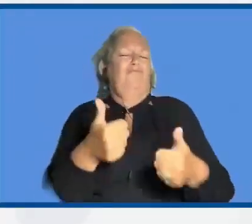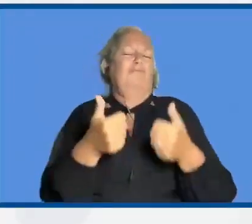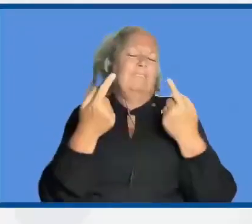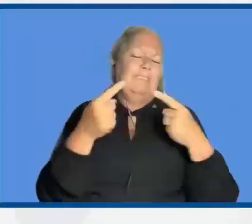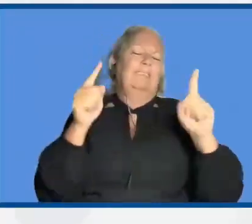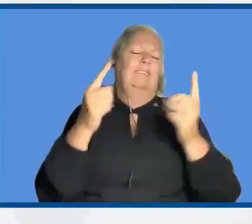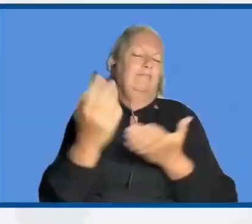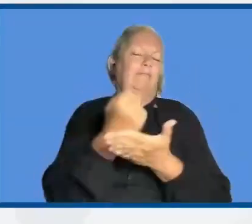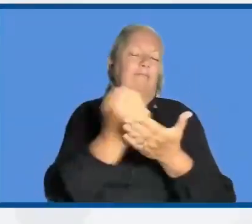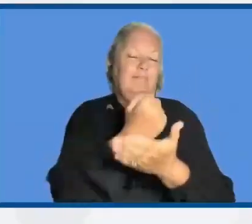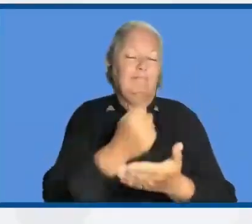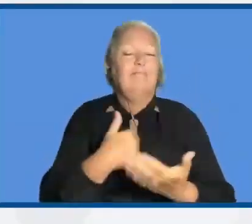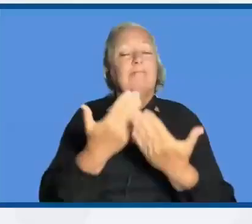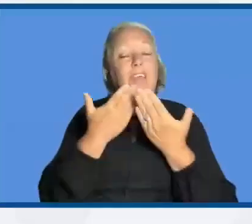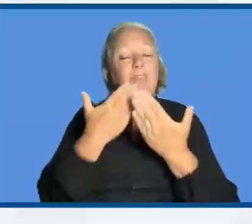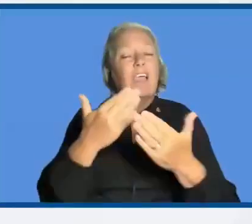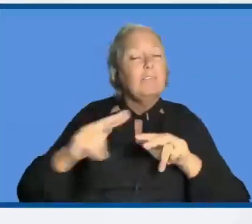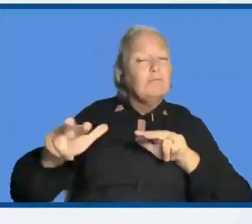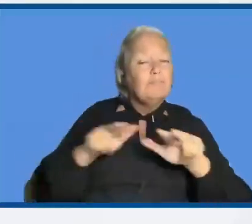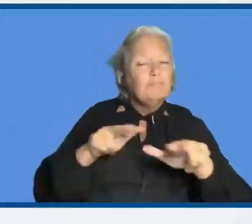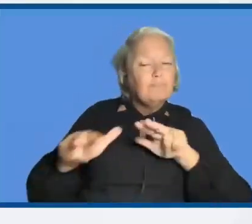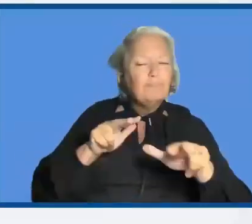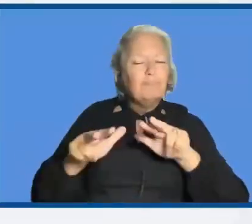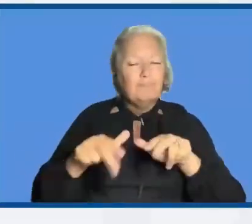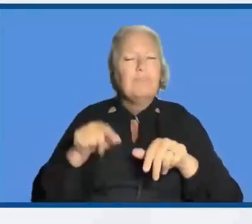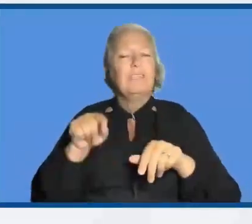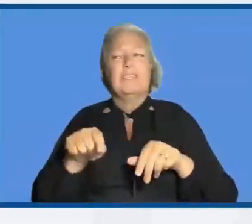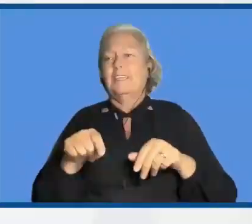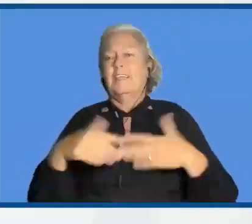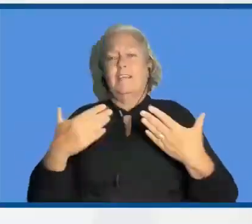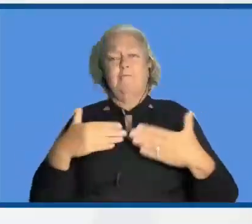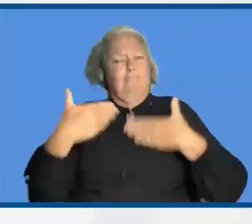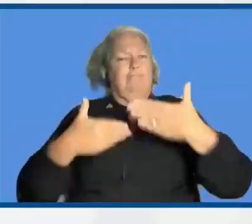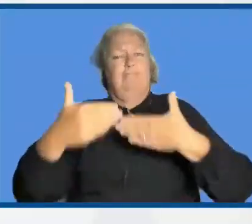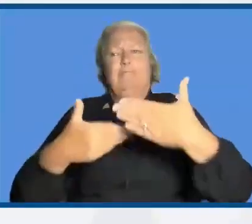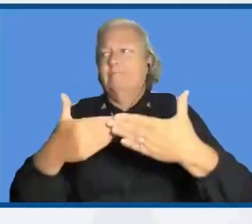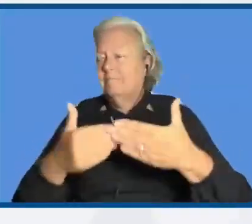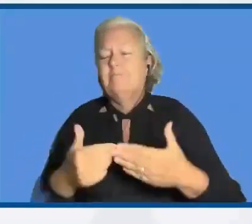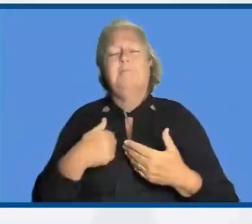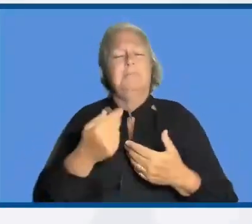the organizers who have made this meeting possible so that we can see the results.